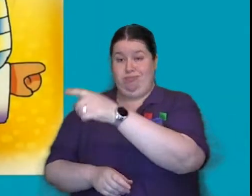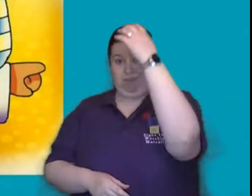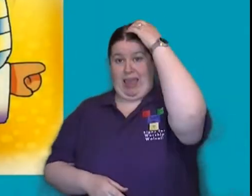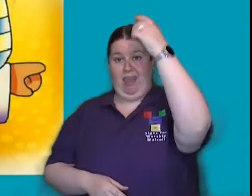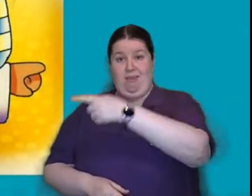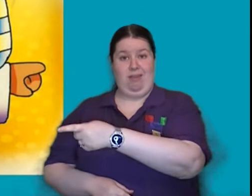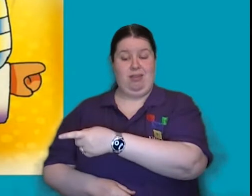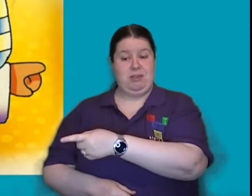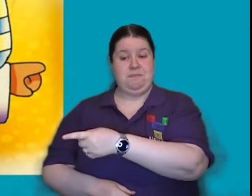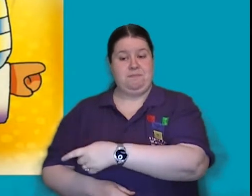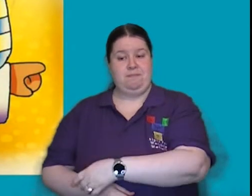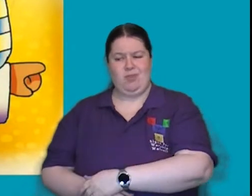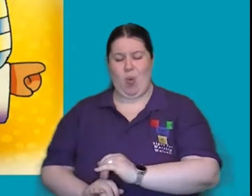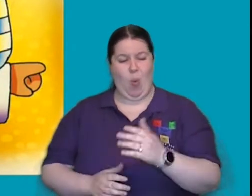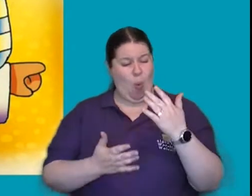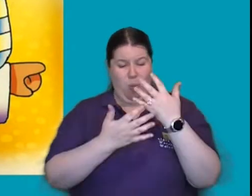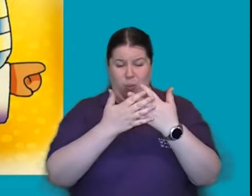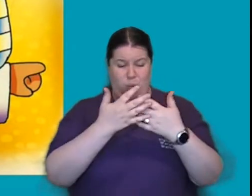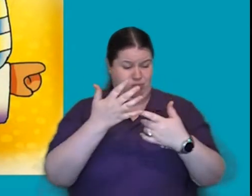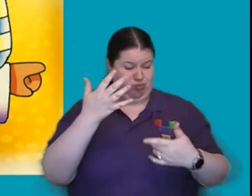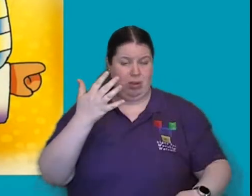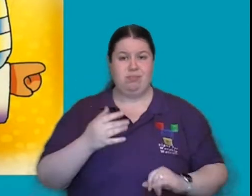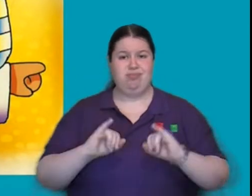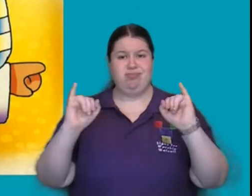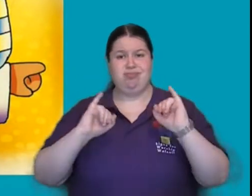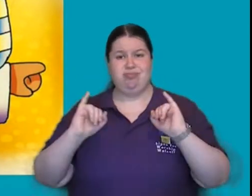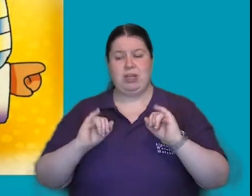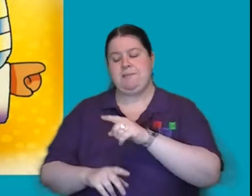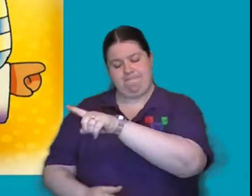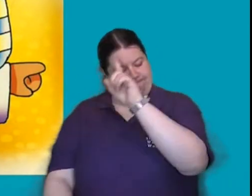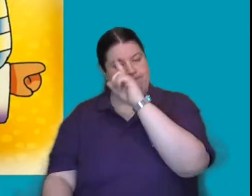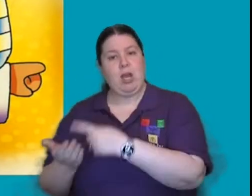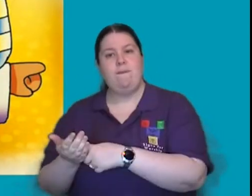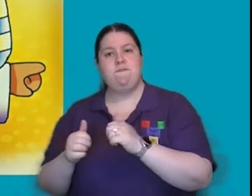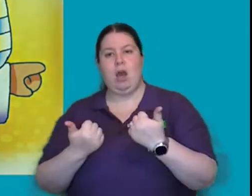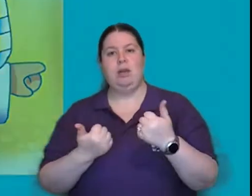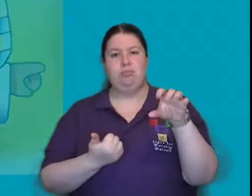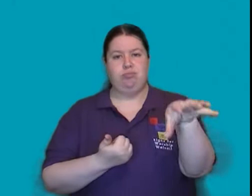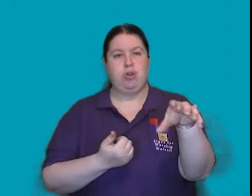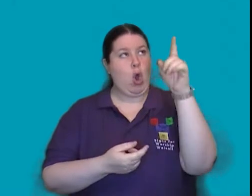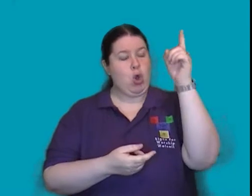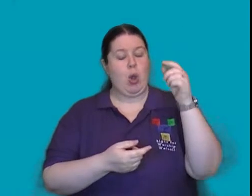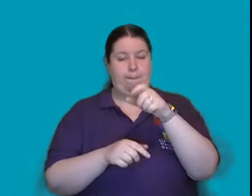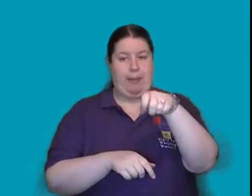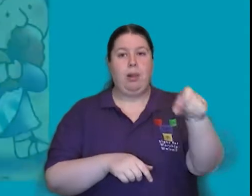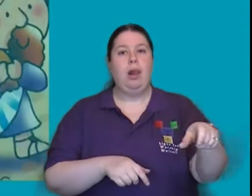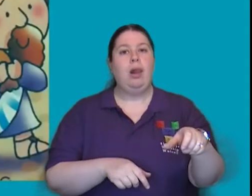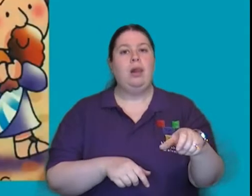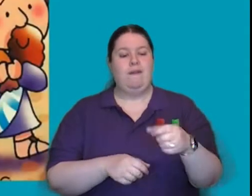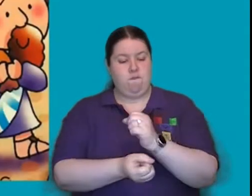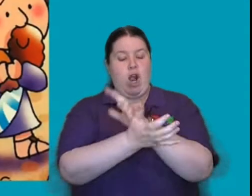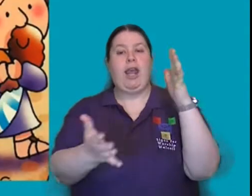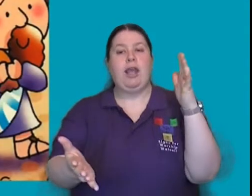Finally, after all these terrible things happened, Pharaoh said, I will let the Israelites go. So